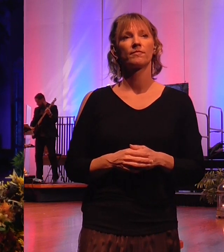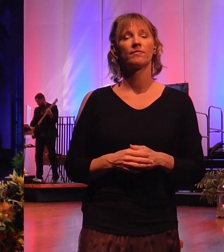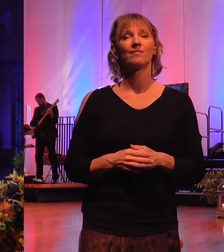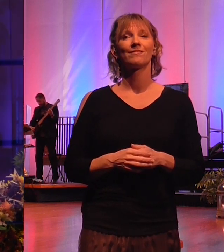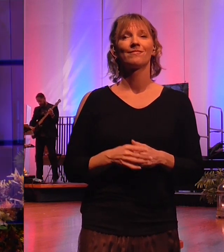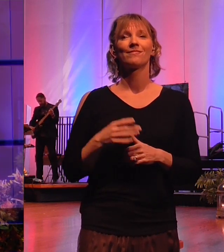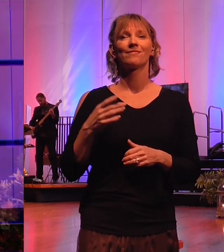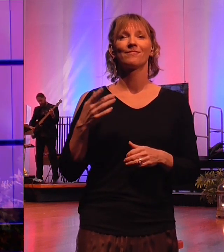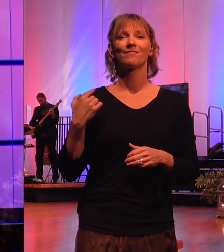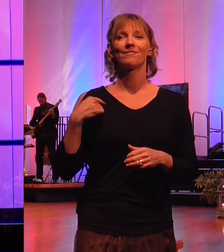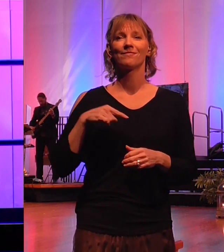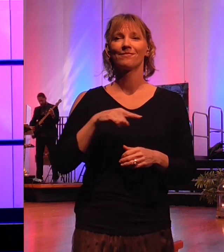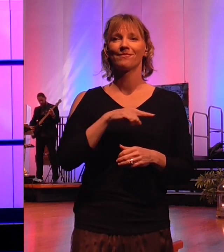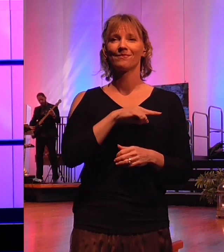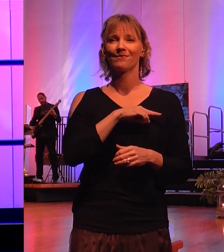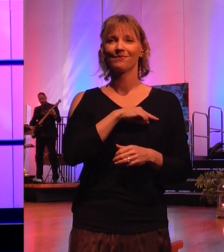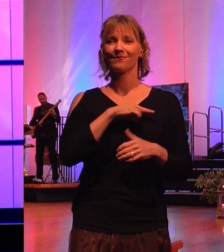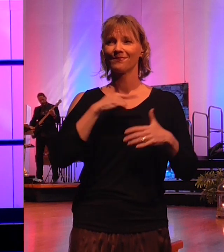All are